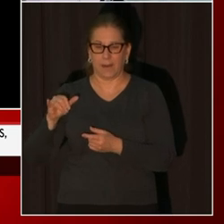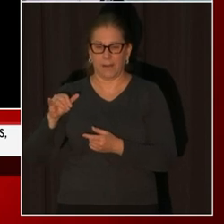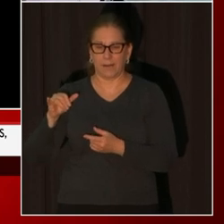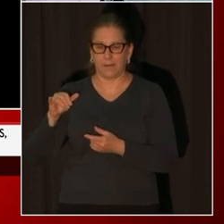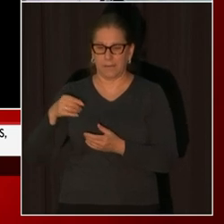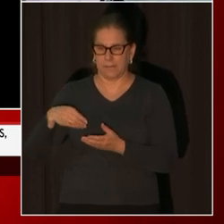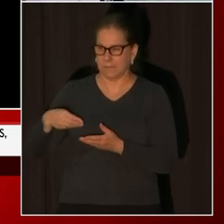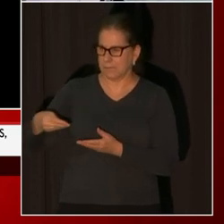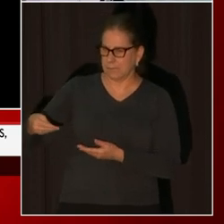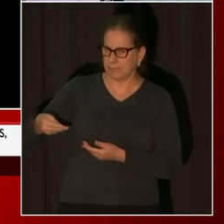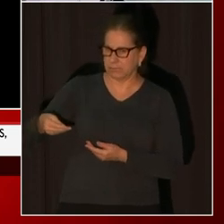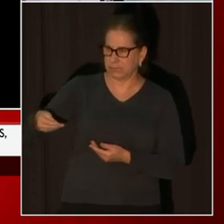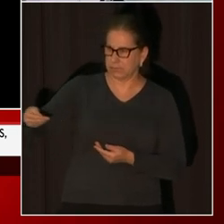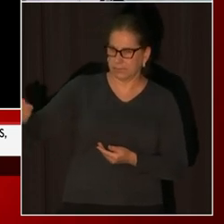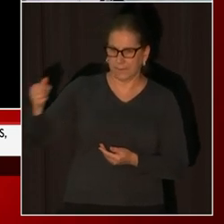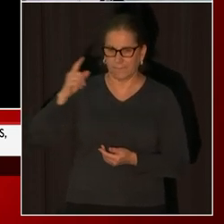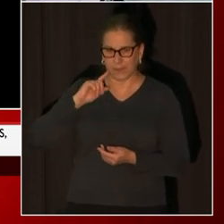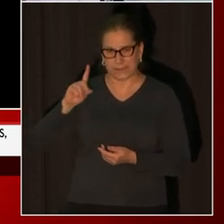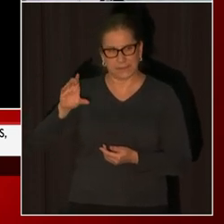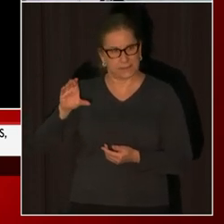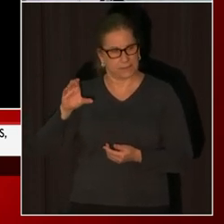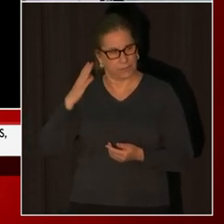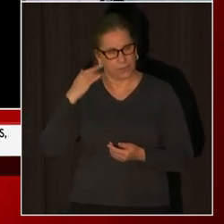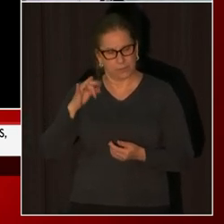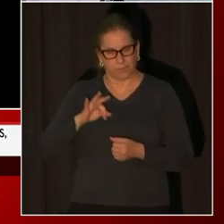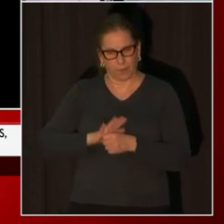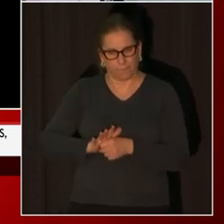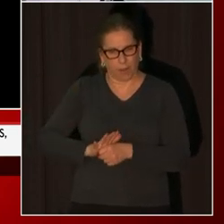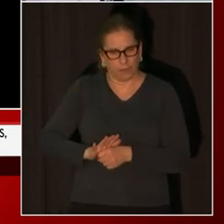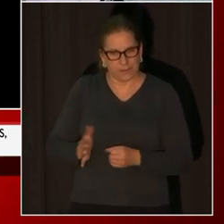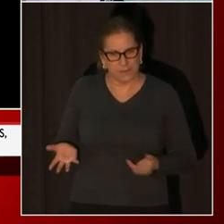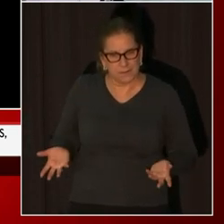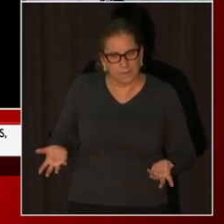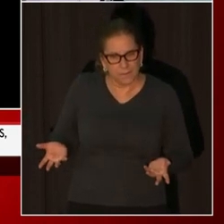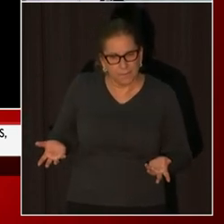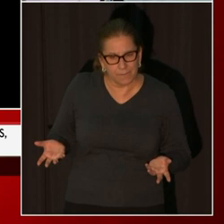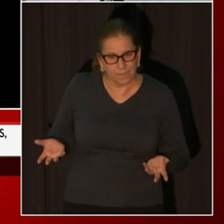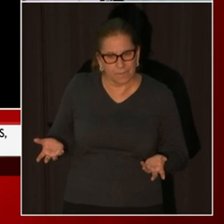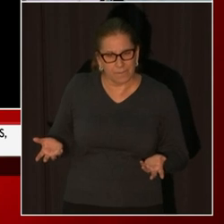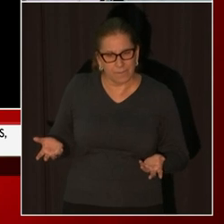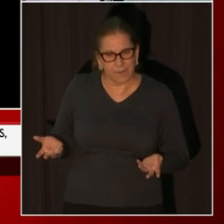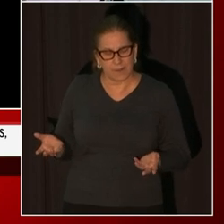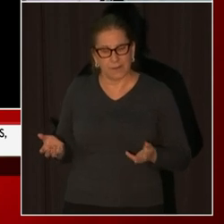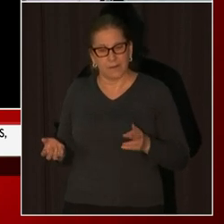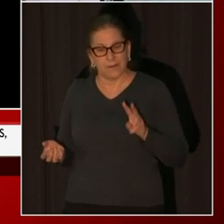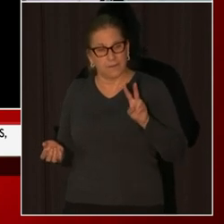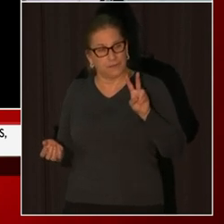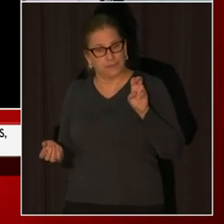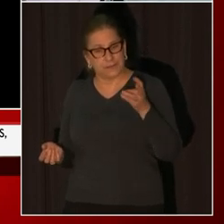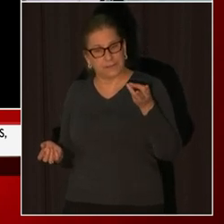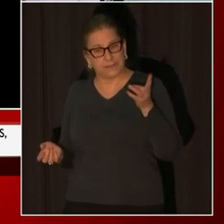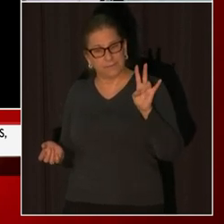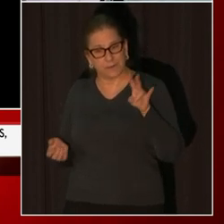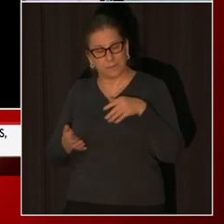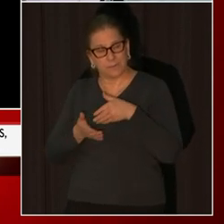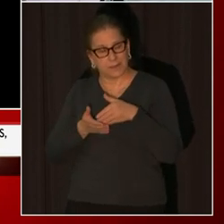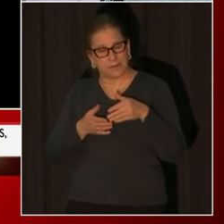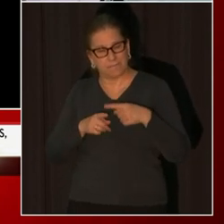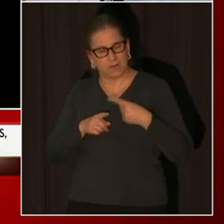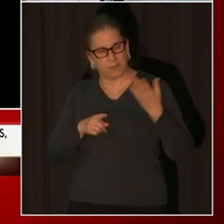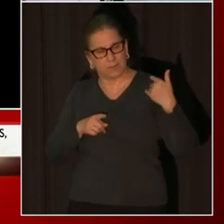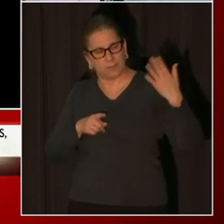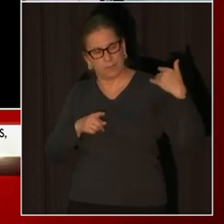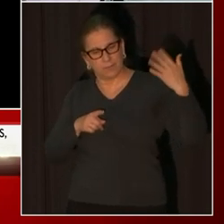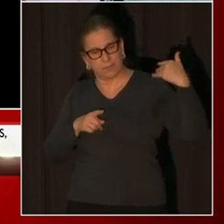the COVID fund. And we used $267 million in prior year surpluses, including a portion of that PAYGO